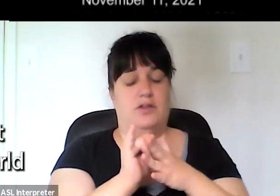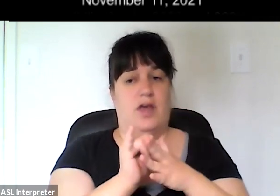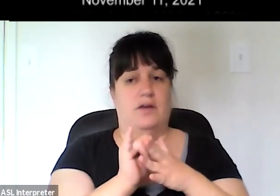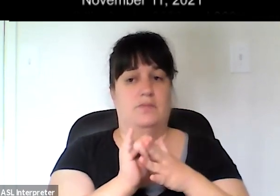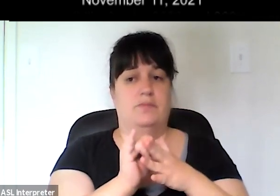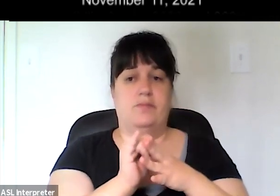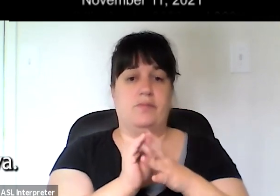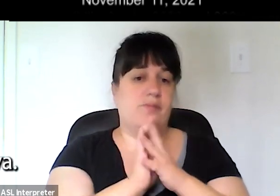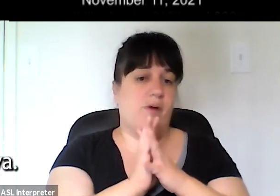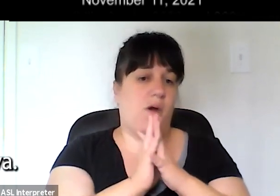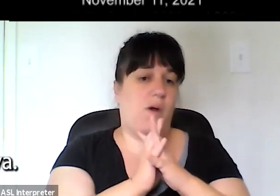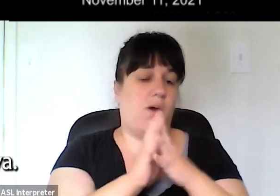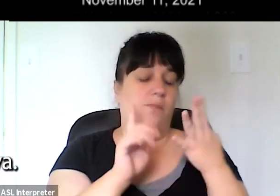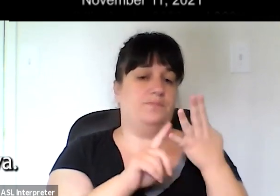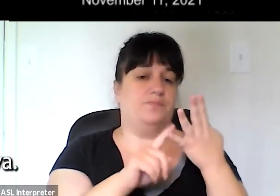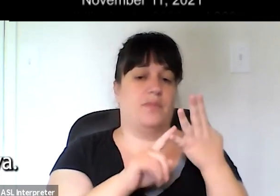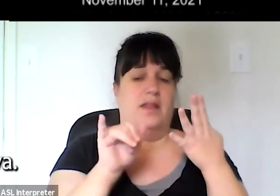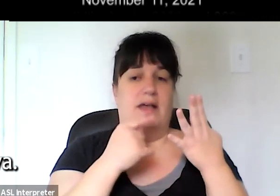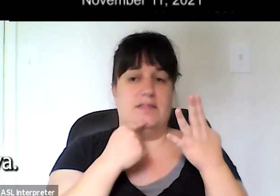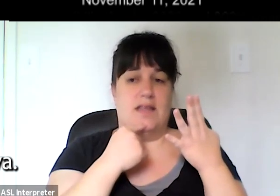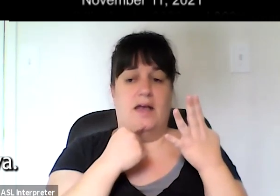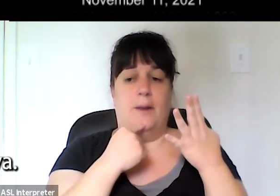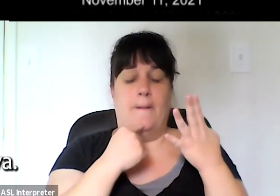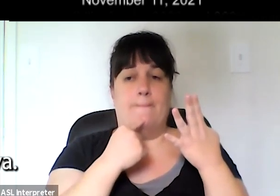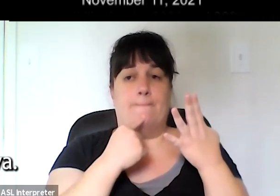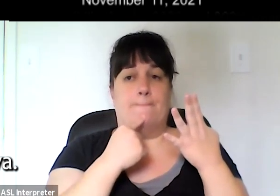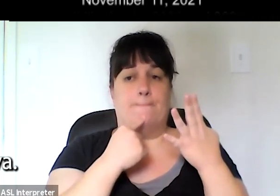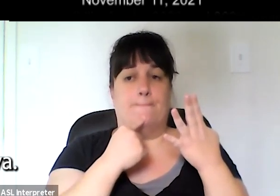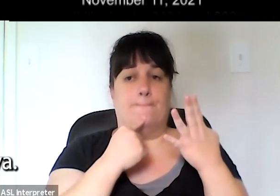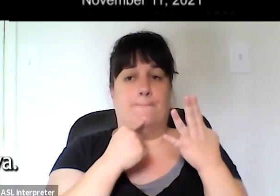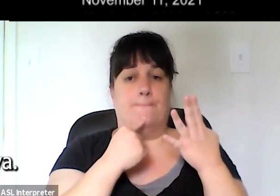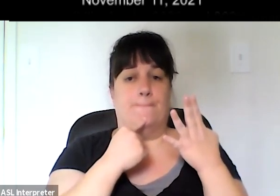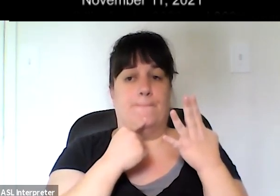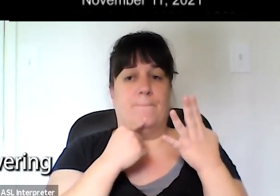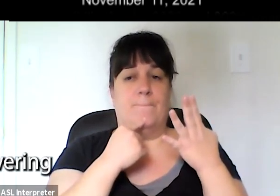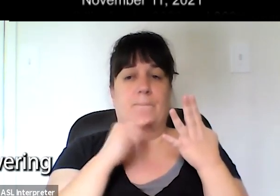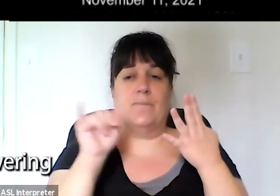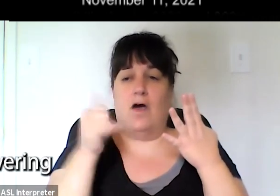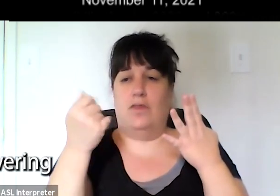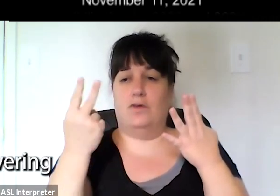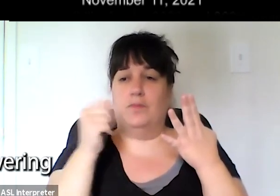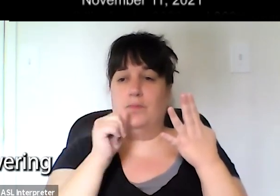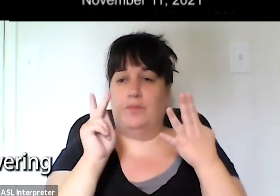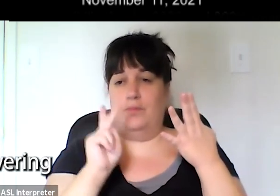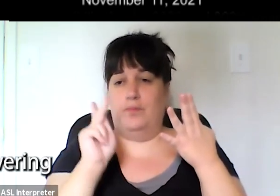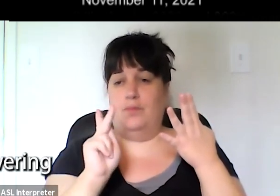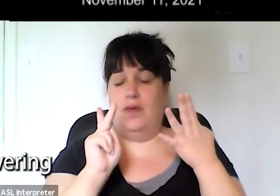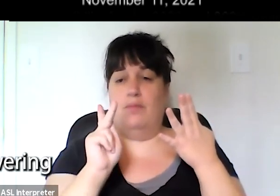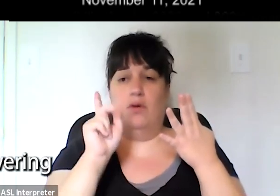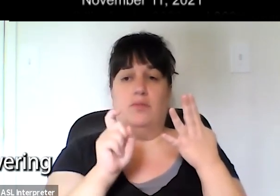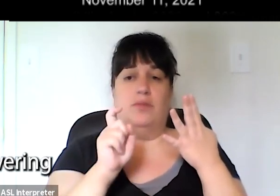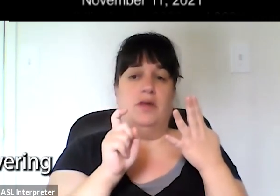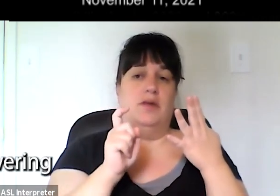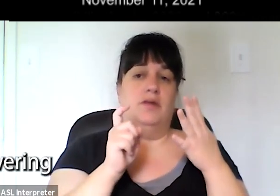across the world. And fourth, like I just said, Karthik and Vidya, I think all of us can be role models